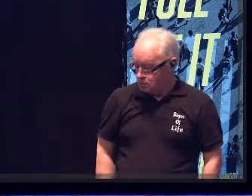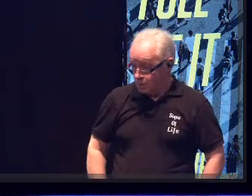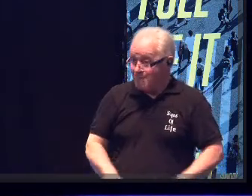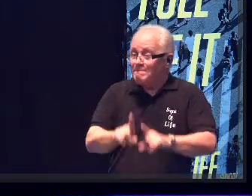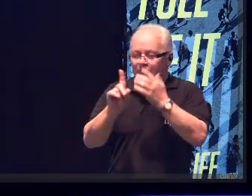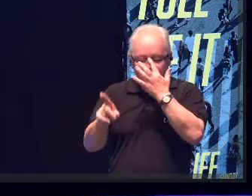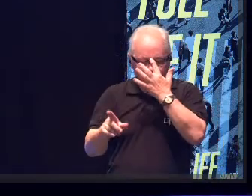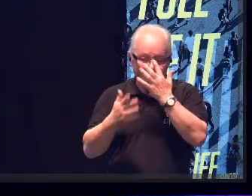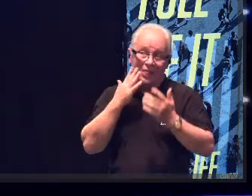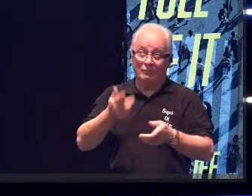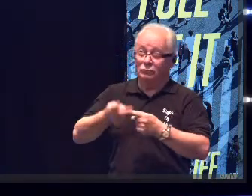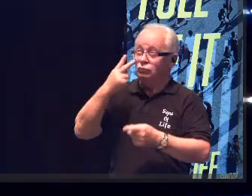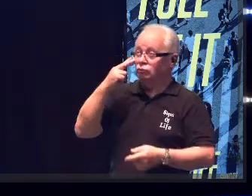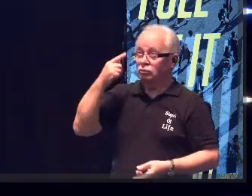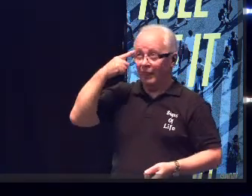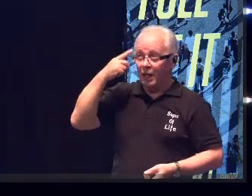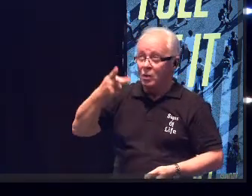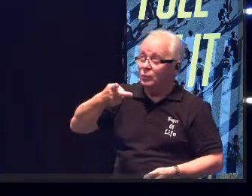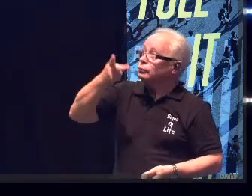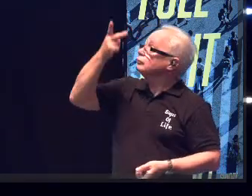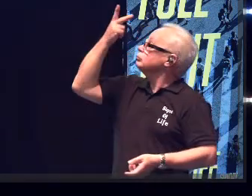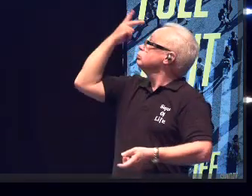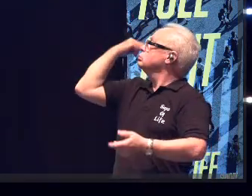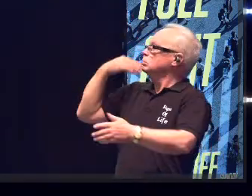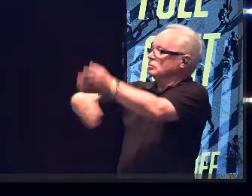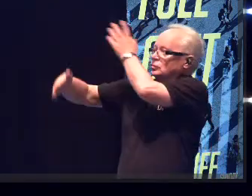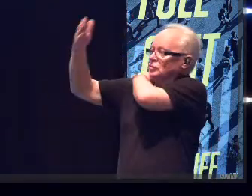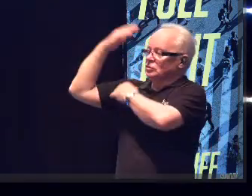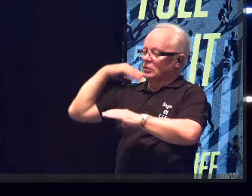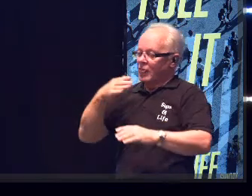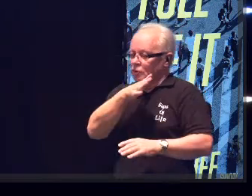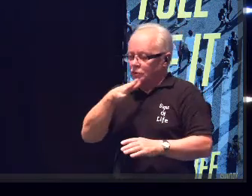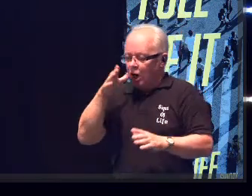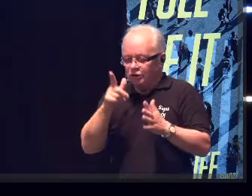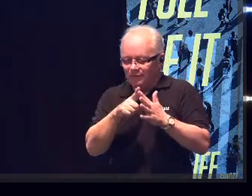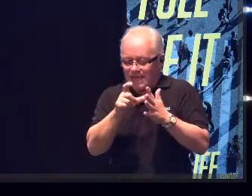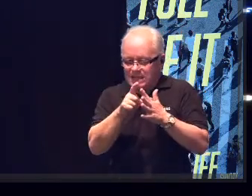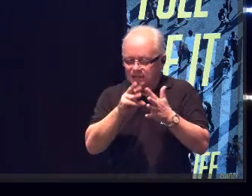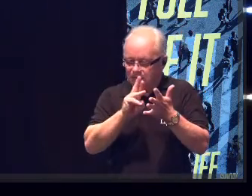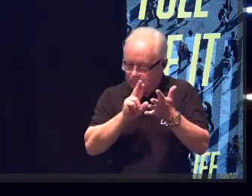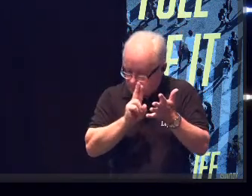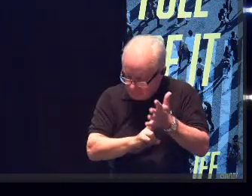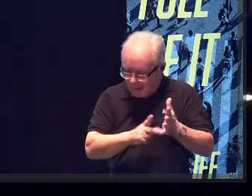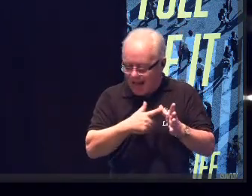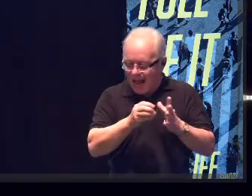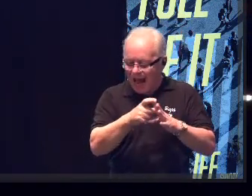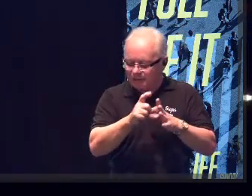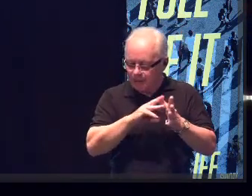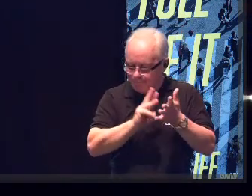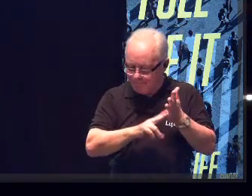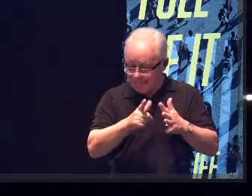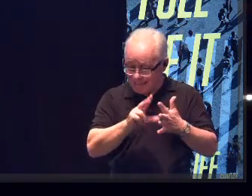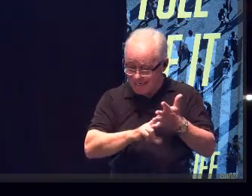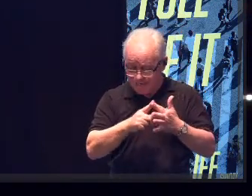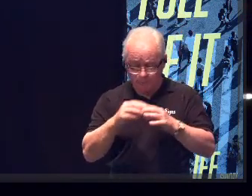But think back to Adam and Eve. Think back to God's original plan. He set them out in this beautiful